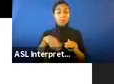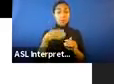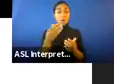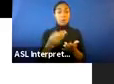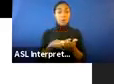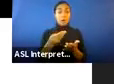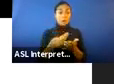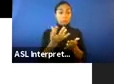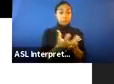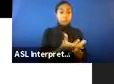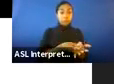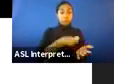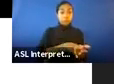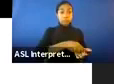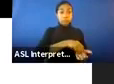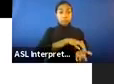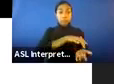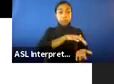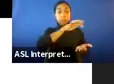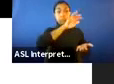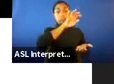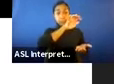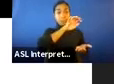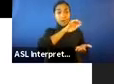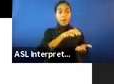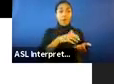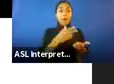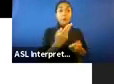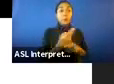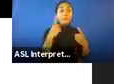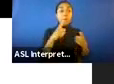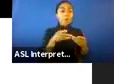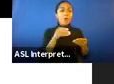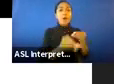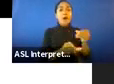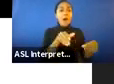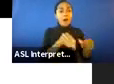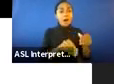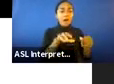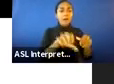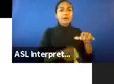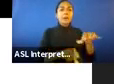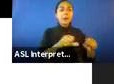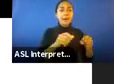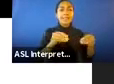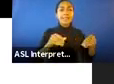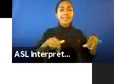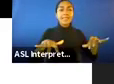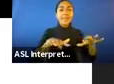then used for greater enclosure of land and labor, more land grabbing,